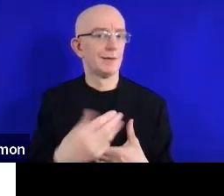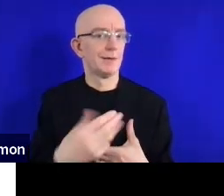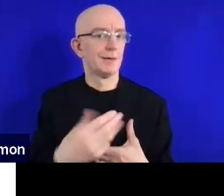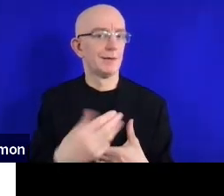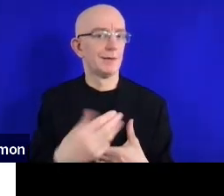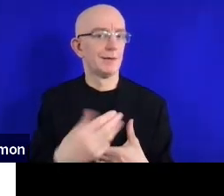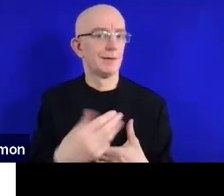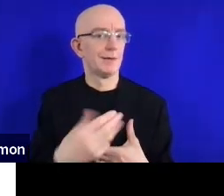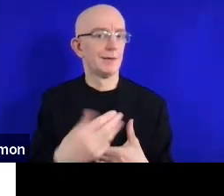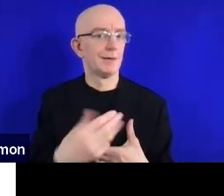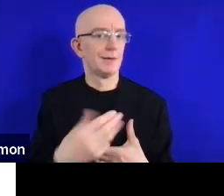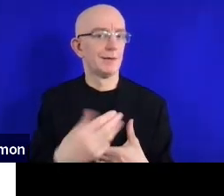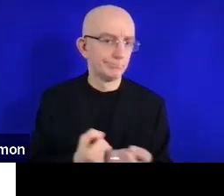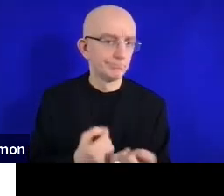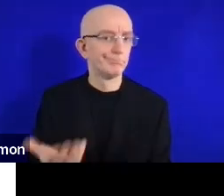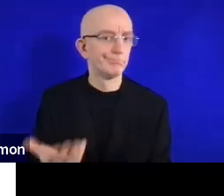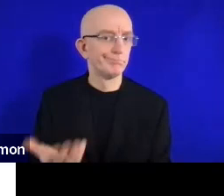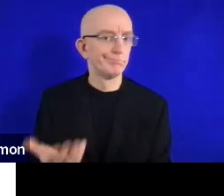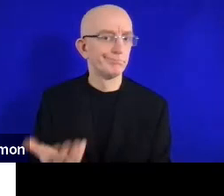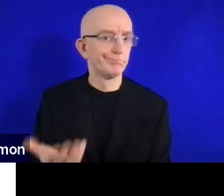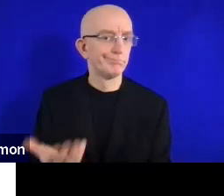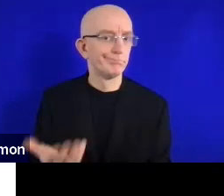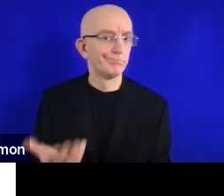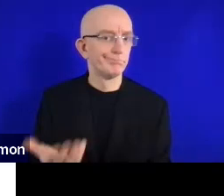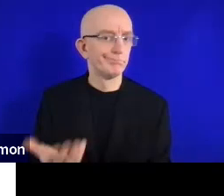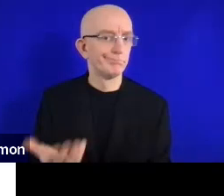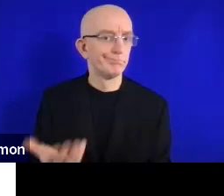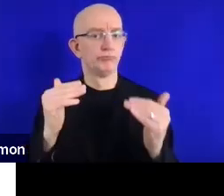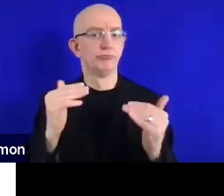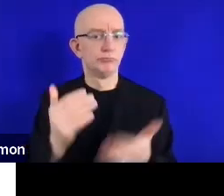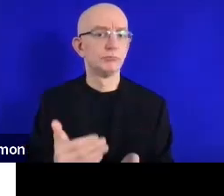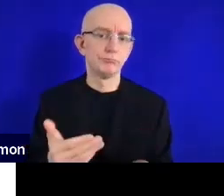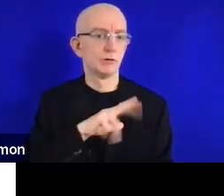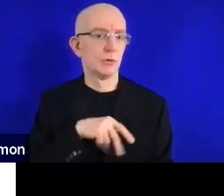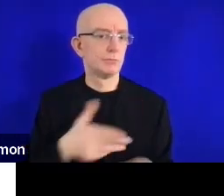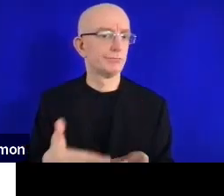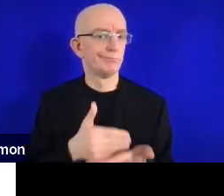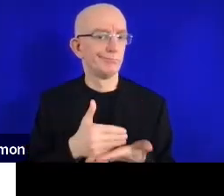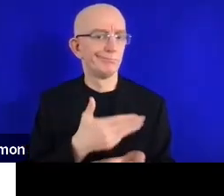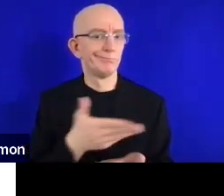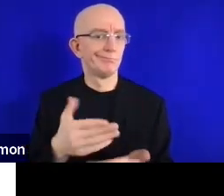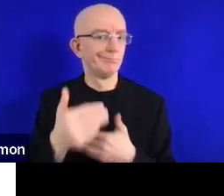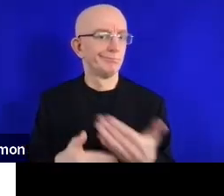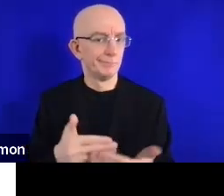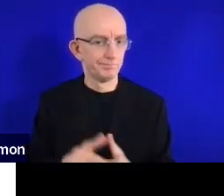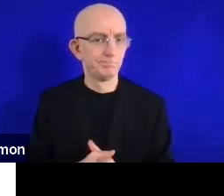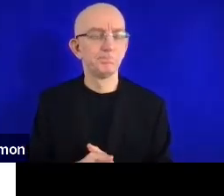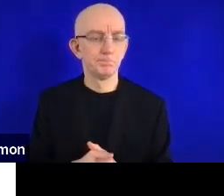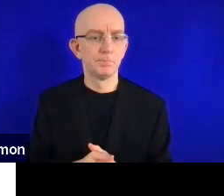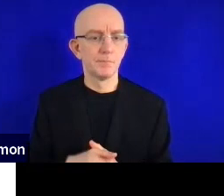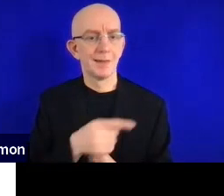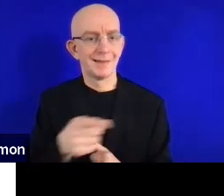recently during the Uganda commitments, the Global Disability Summit. We have had to do a